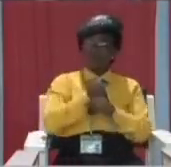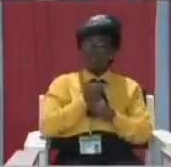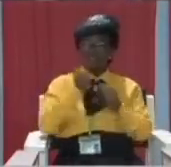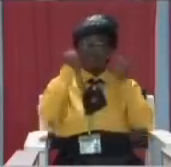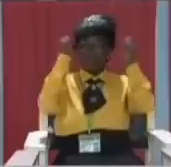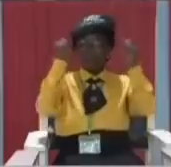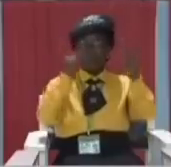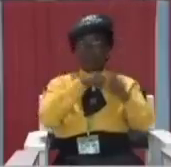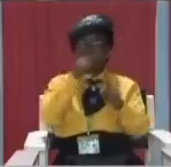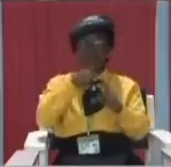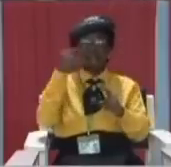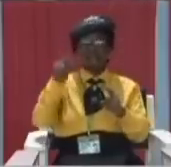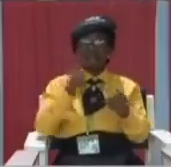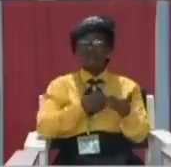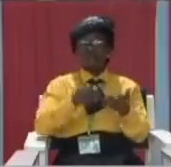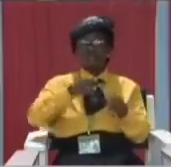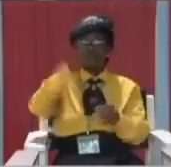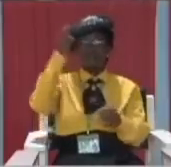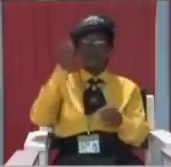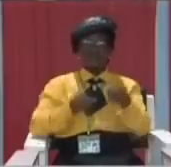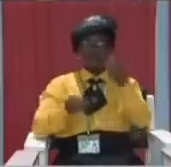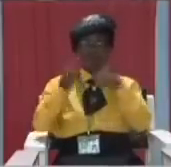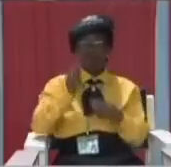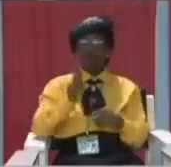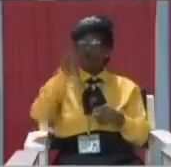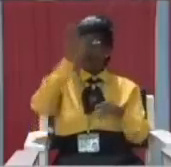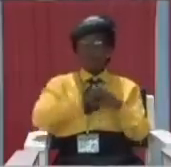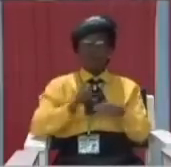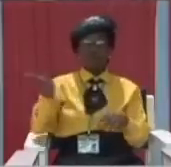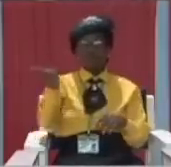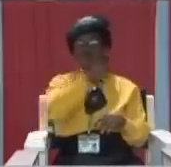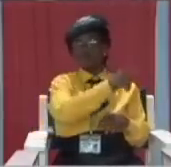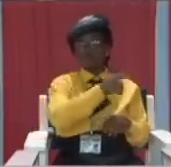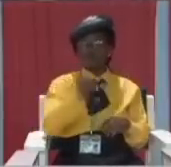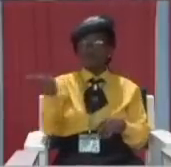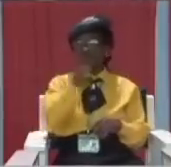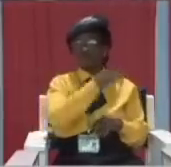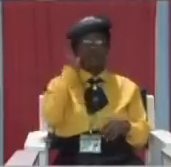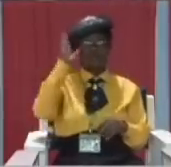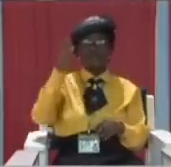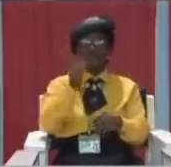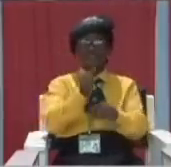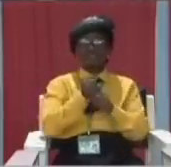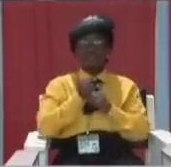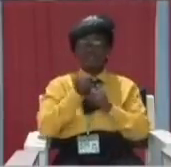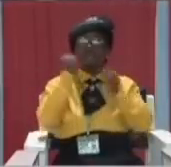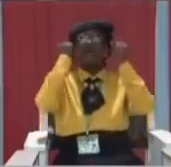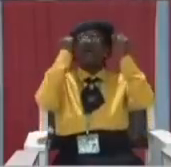you, you shall receive power.